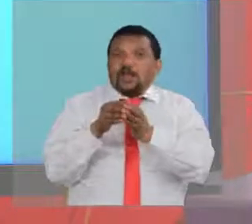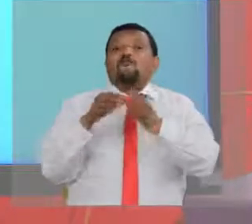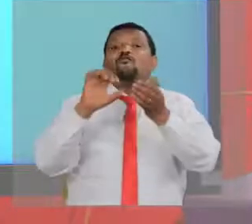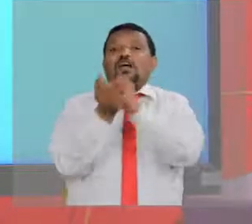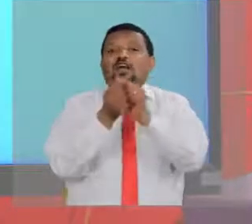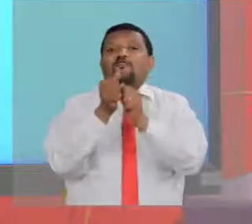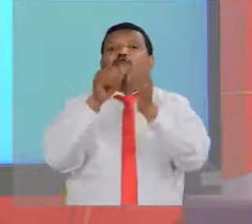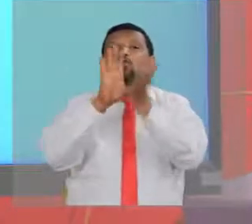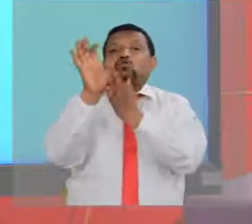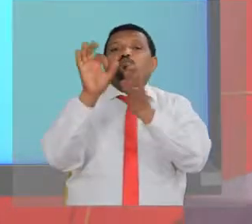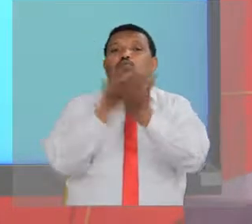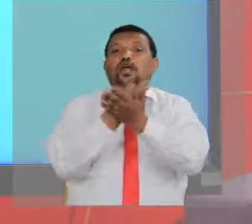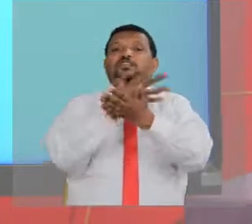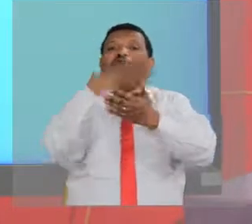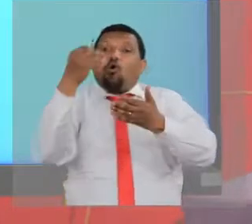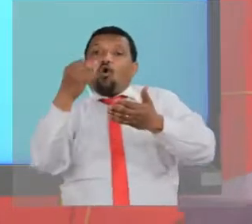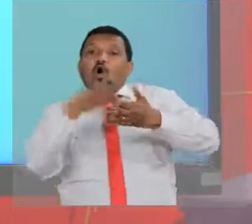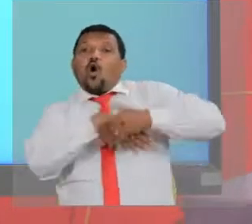output produced.